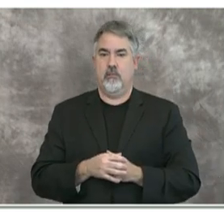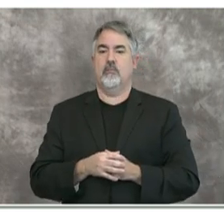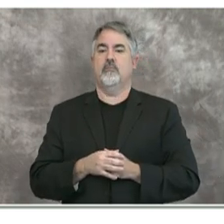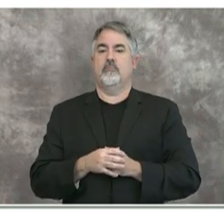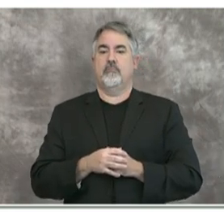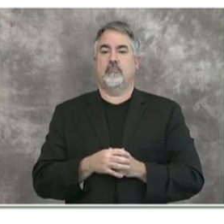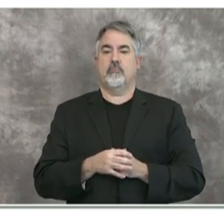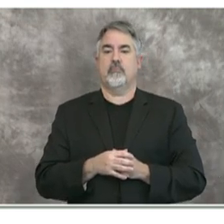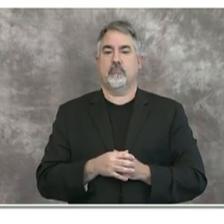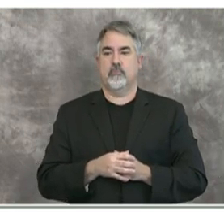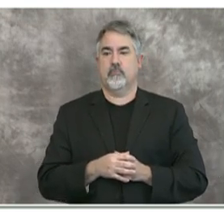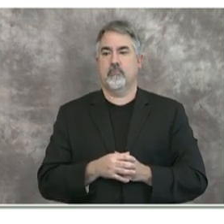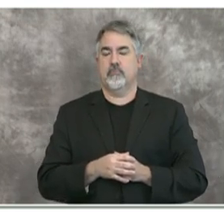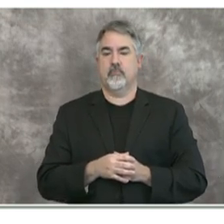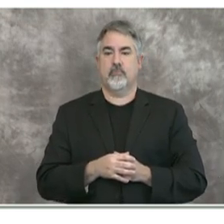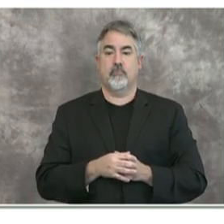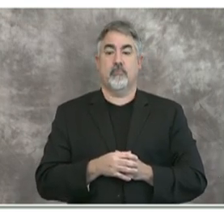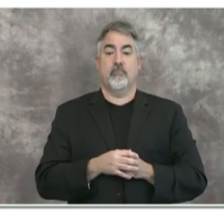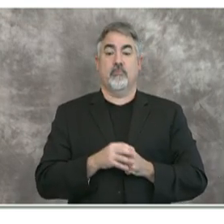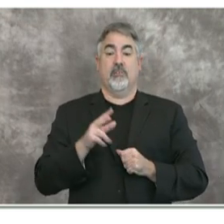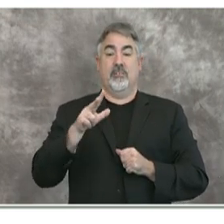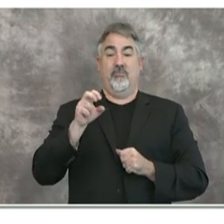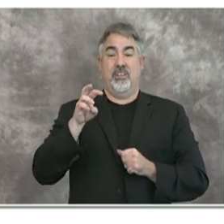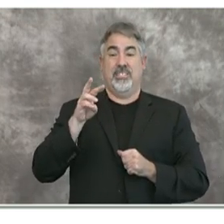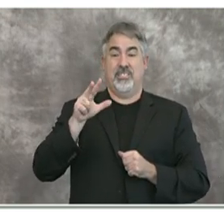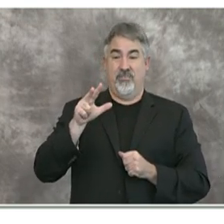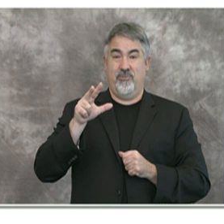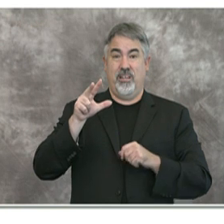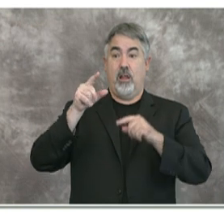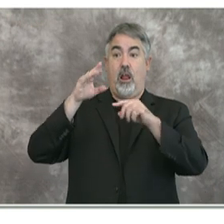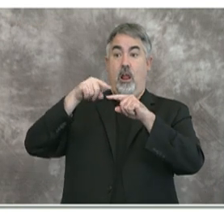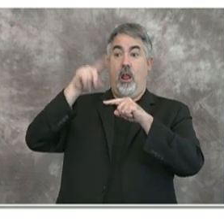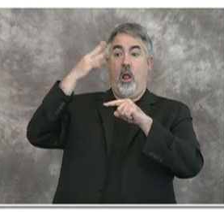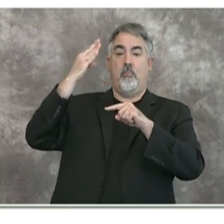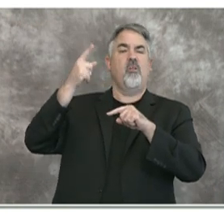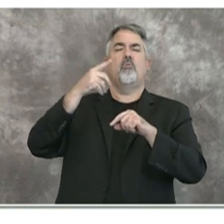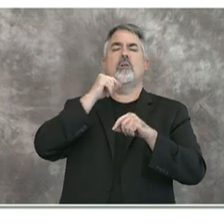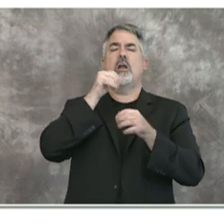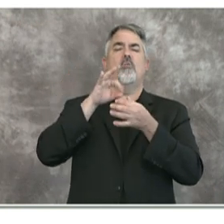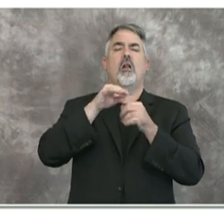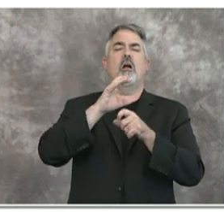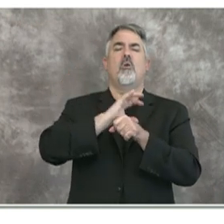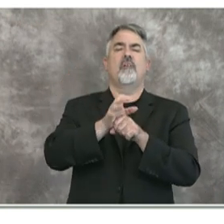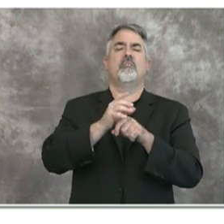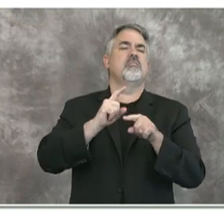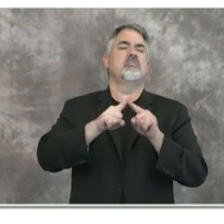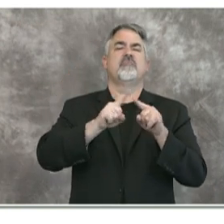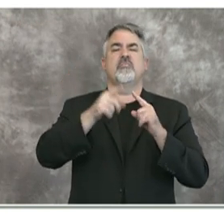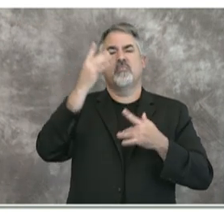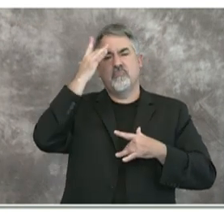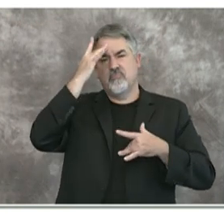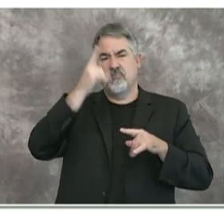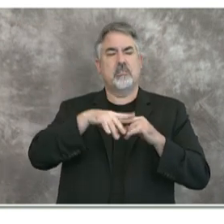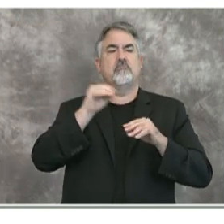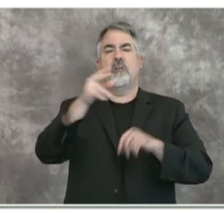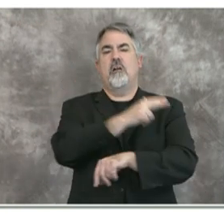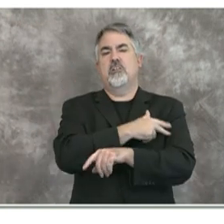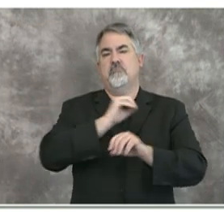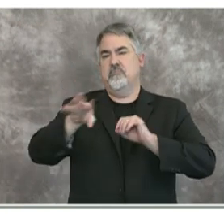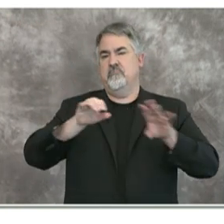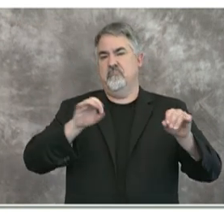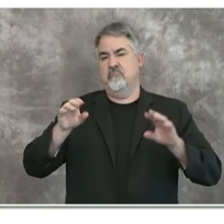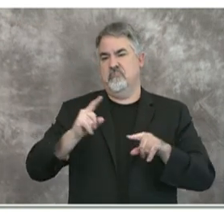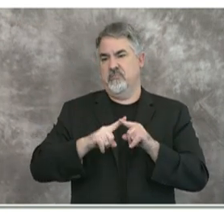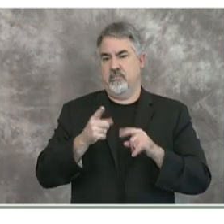of 363, non-COVID-related hospitalizations, and the total there, the total number of hospital beds currently being utilized,